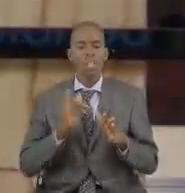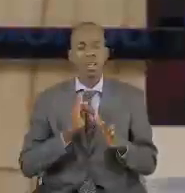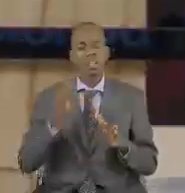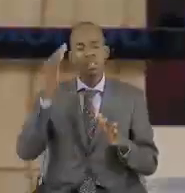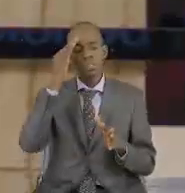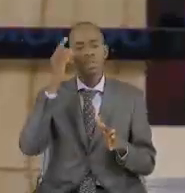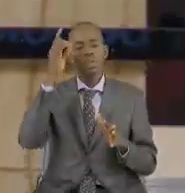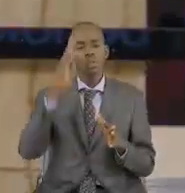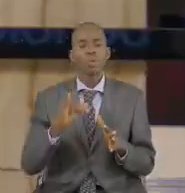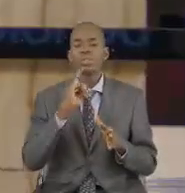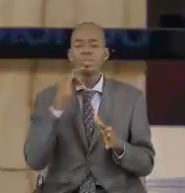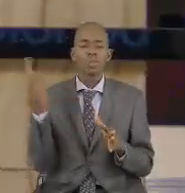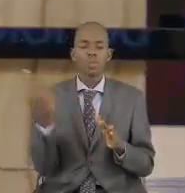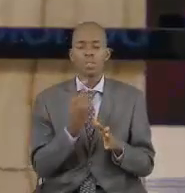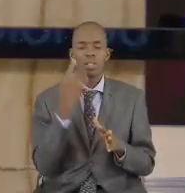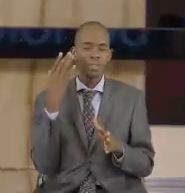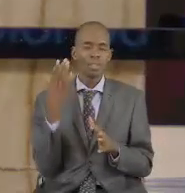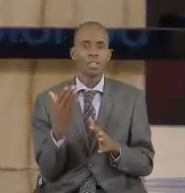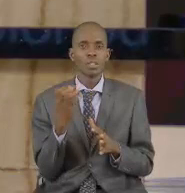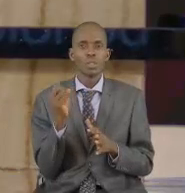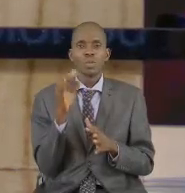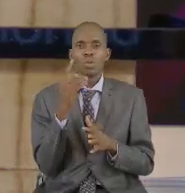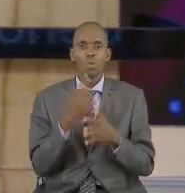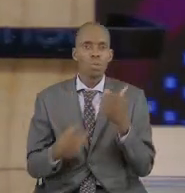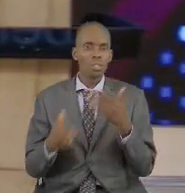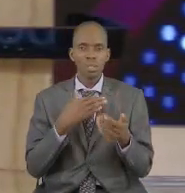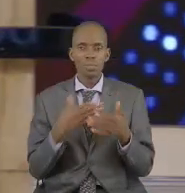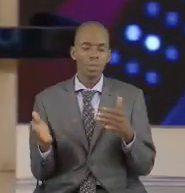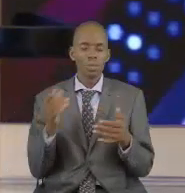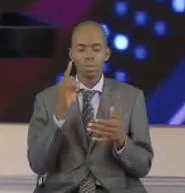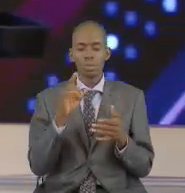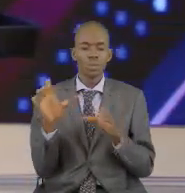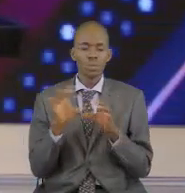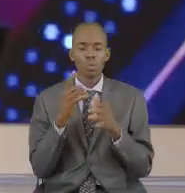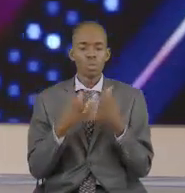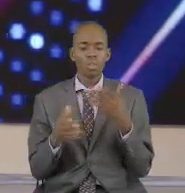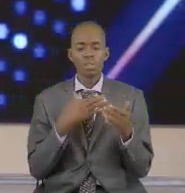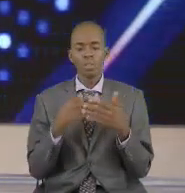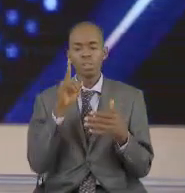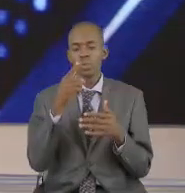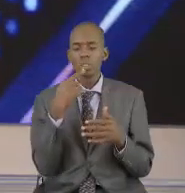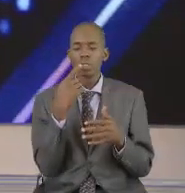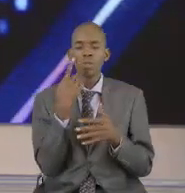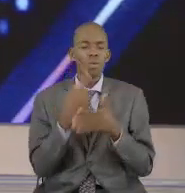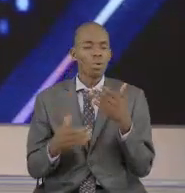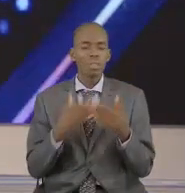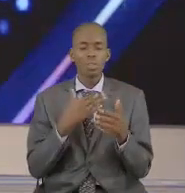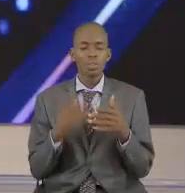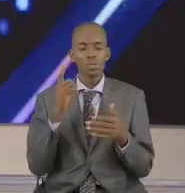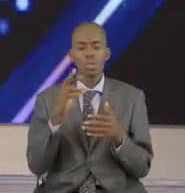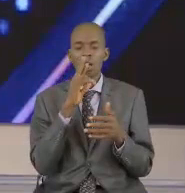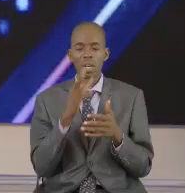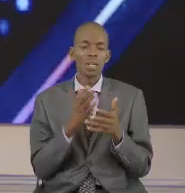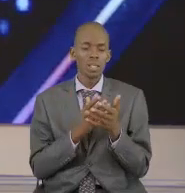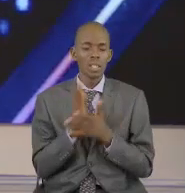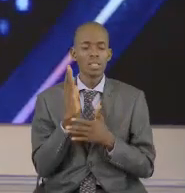is always there. So whatever I do, whatever I say, whatever I write,